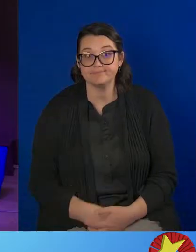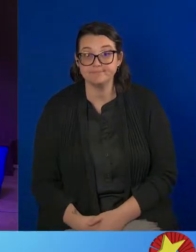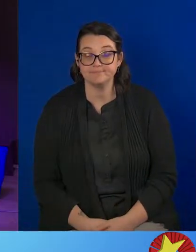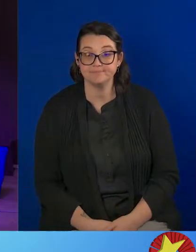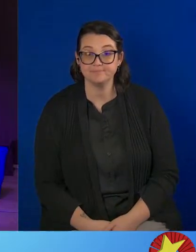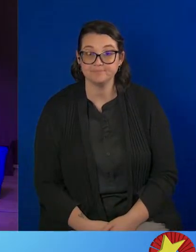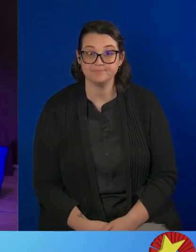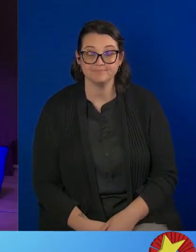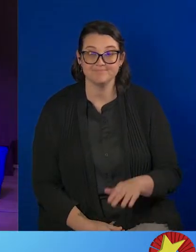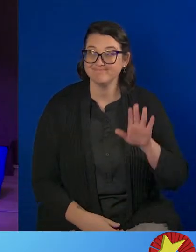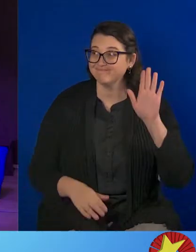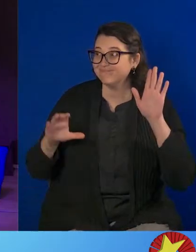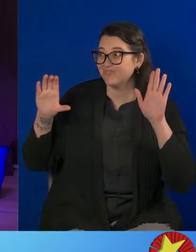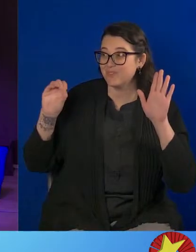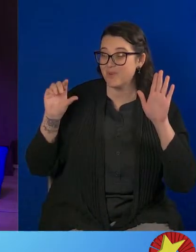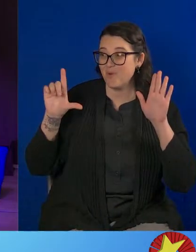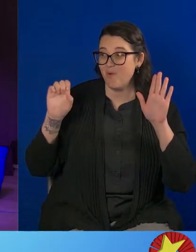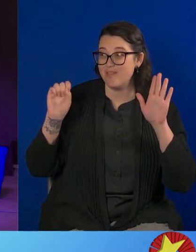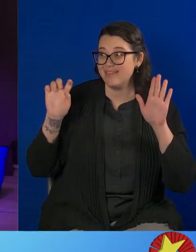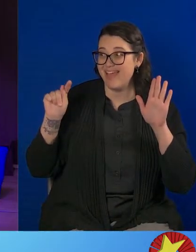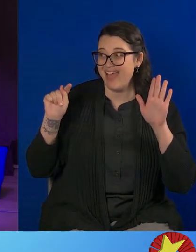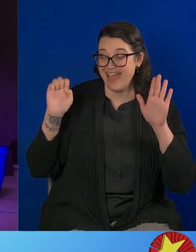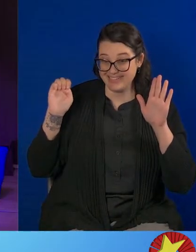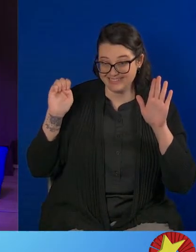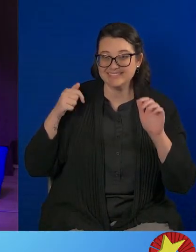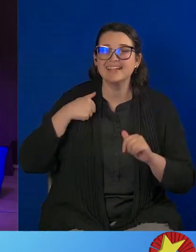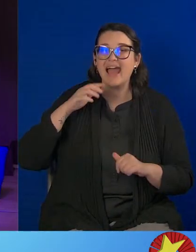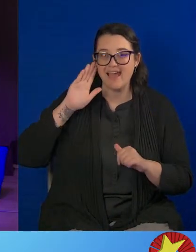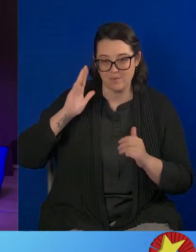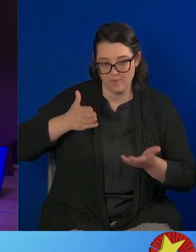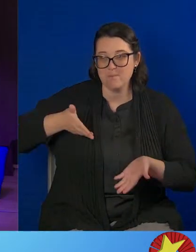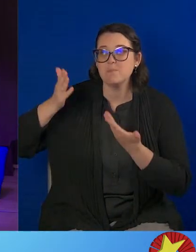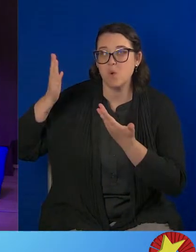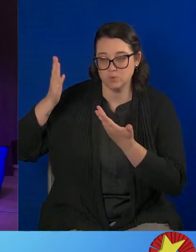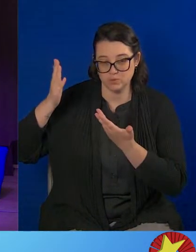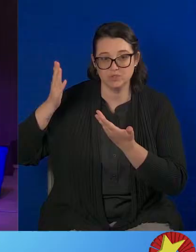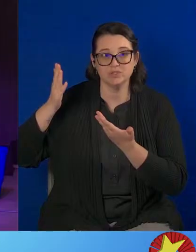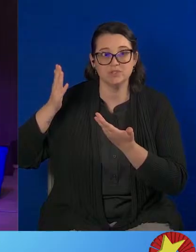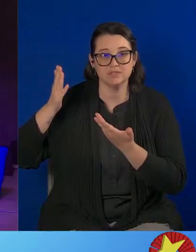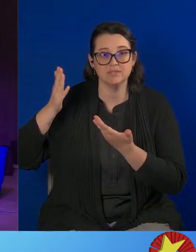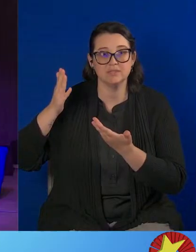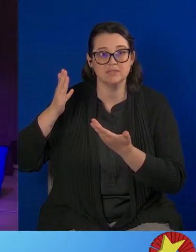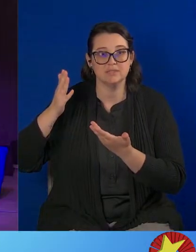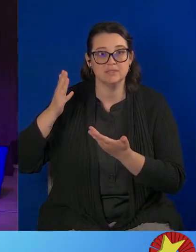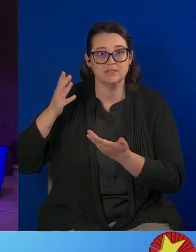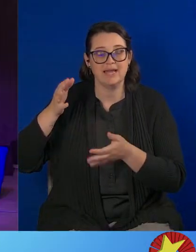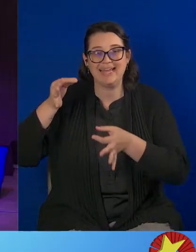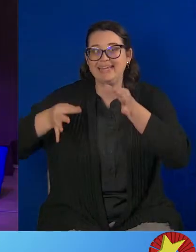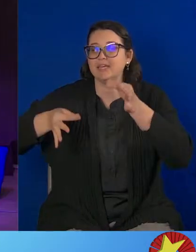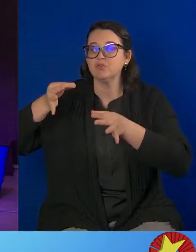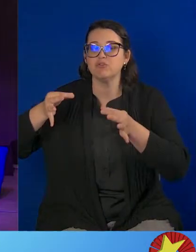This is Colette. I will make a motion that a hearing officer handled the